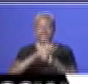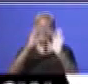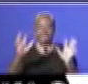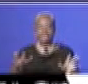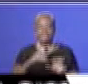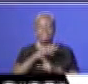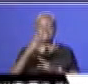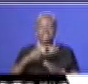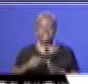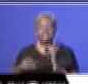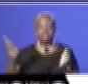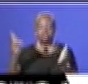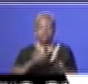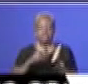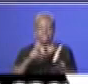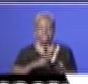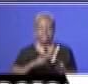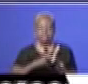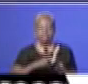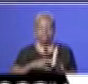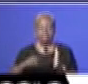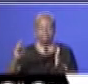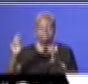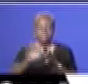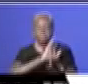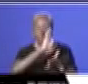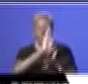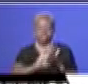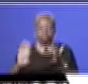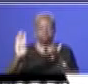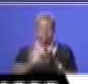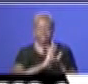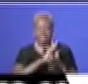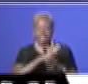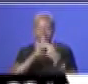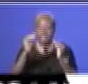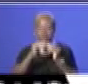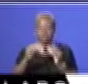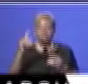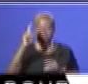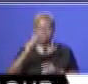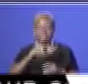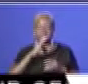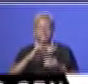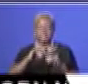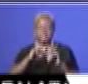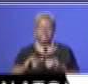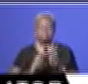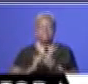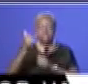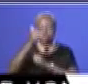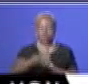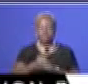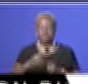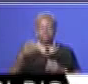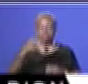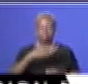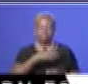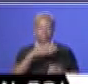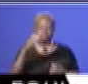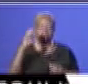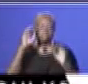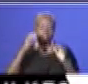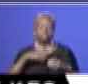denouncing racism, bigotry, brutality, and inequality must be sustained beyond the protests so that real